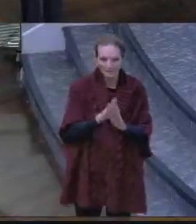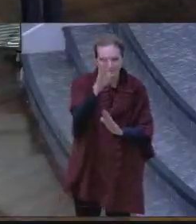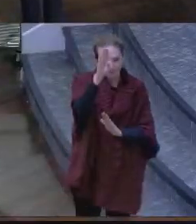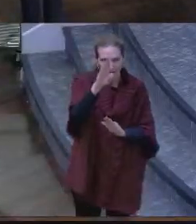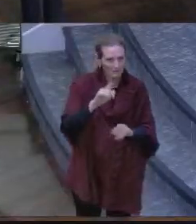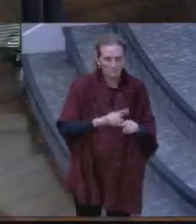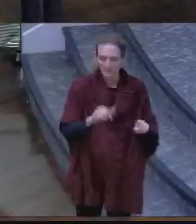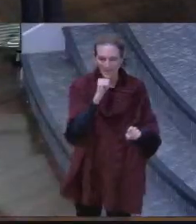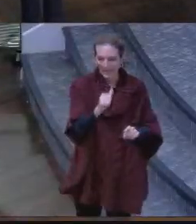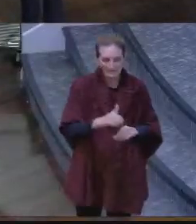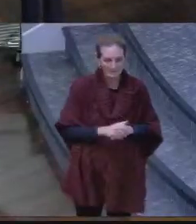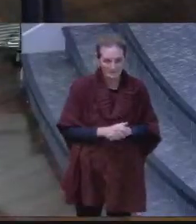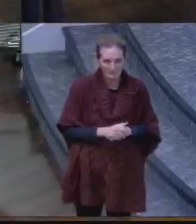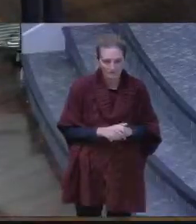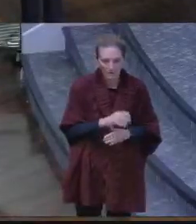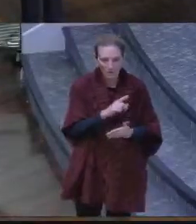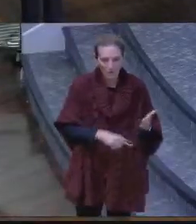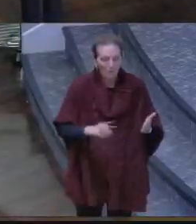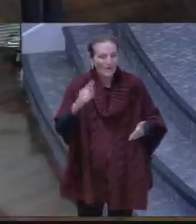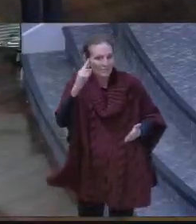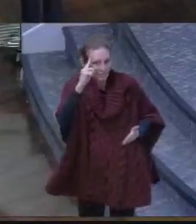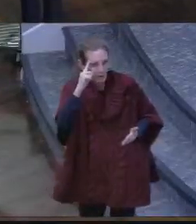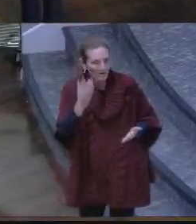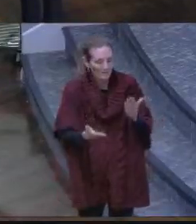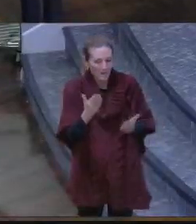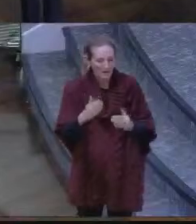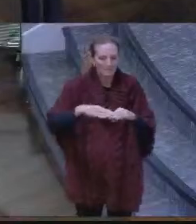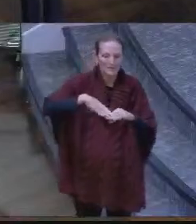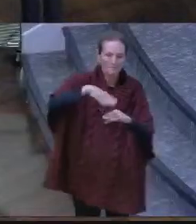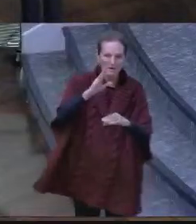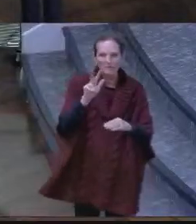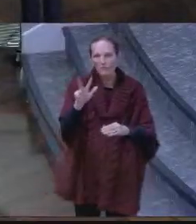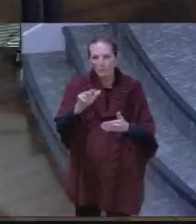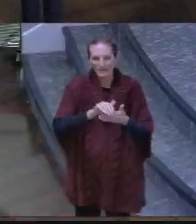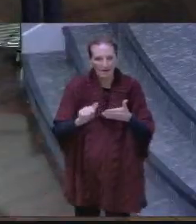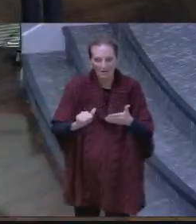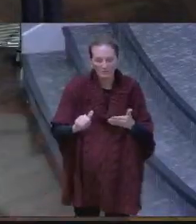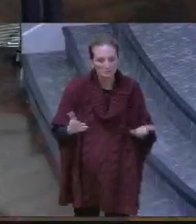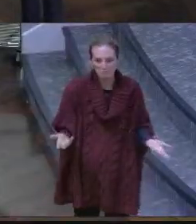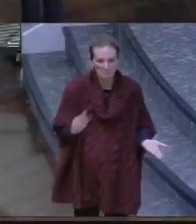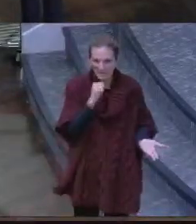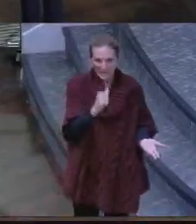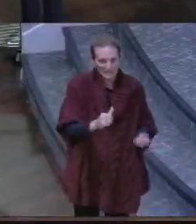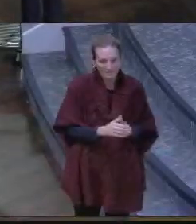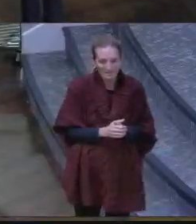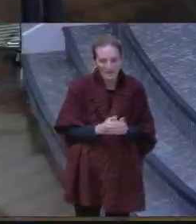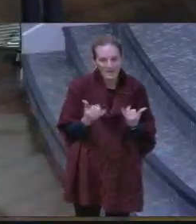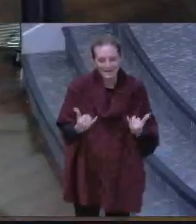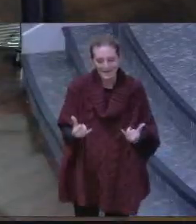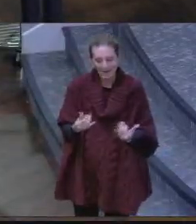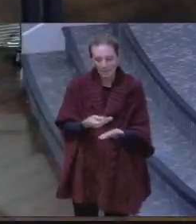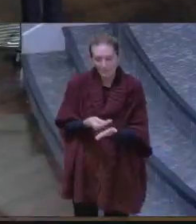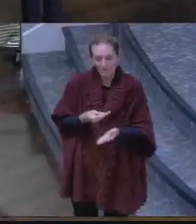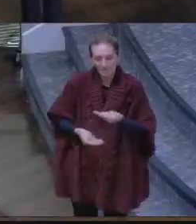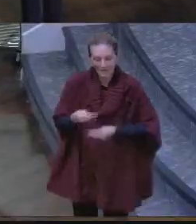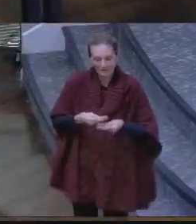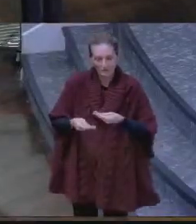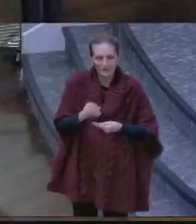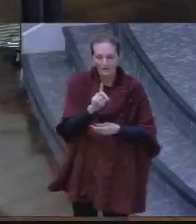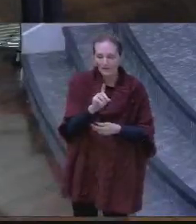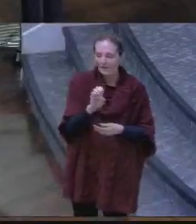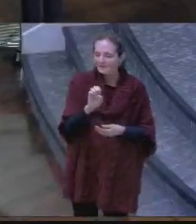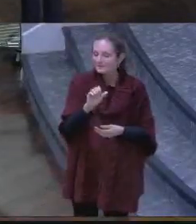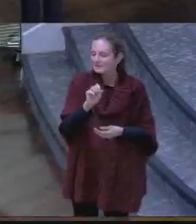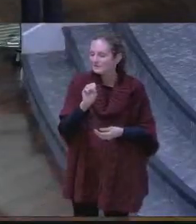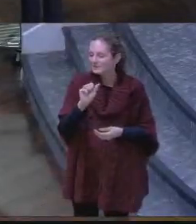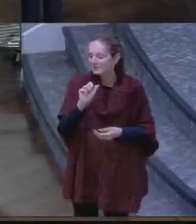not spiked like we thought it might, going over $3 or something like that. As far as the budget, the diesel budget is